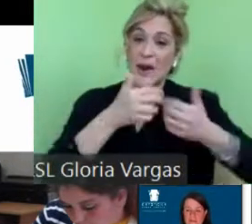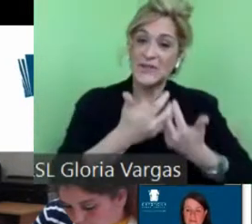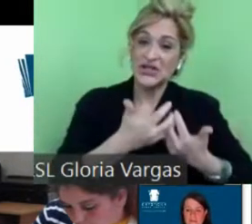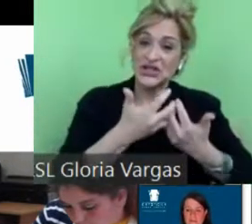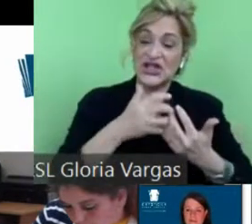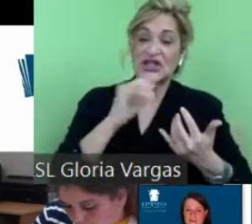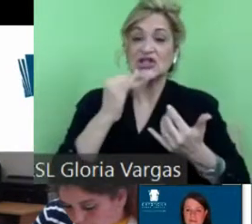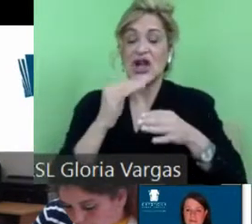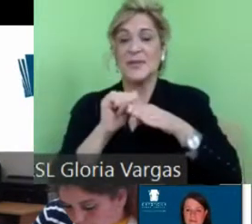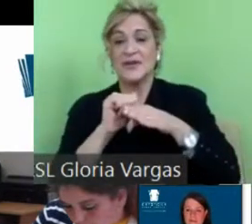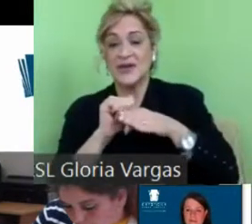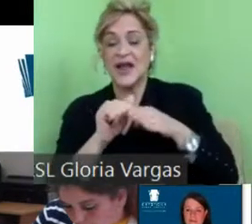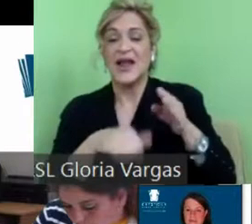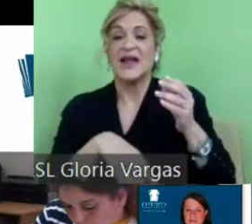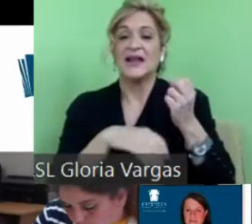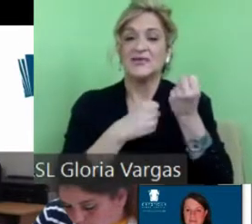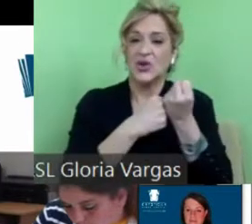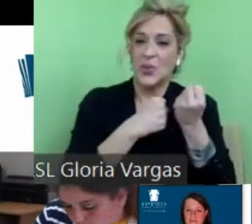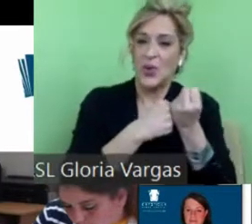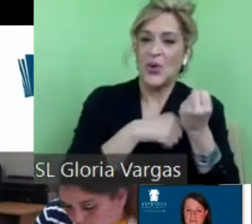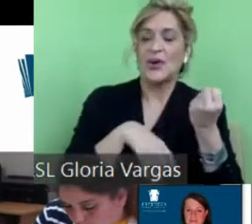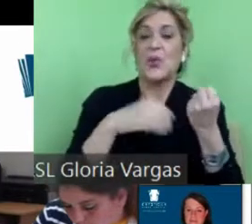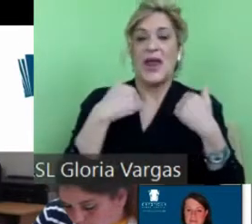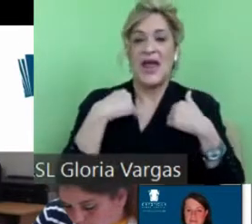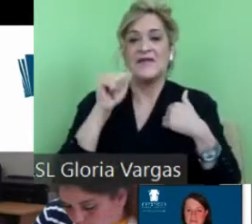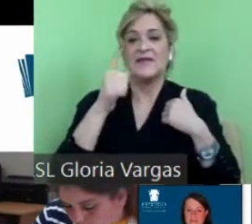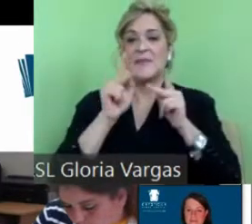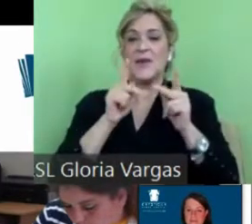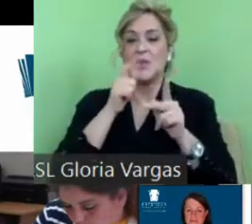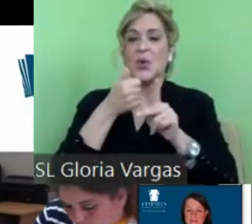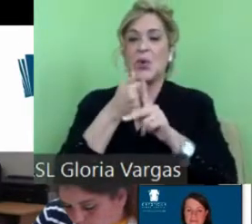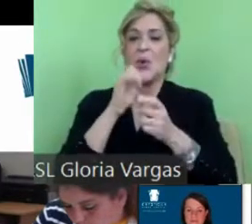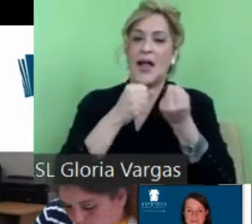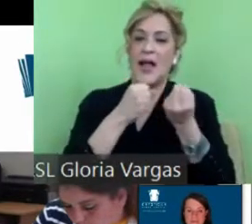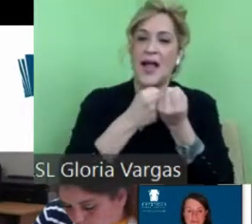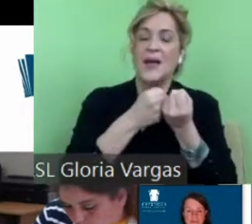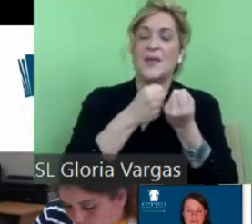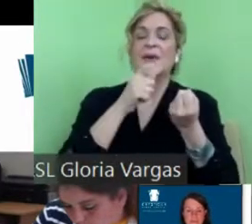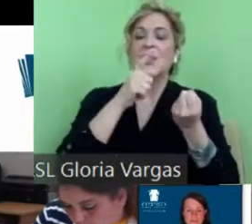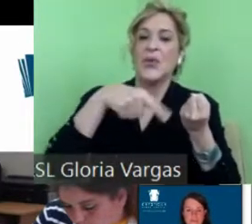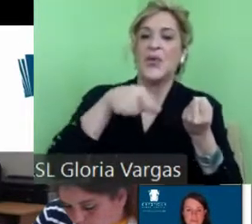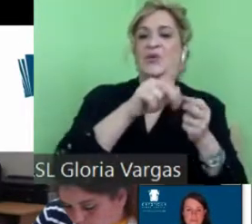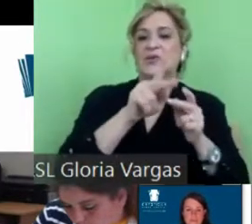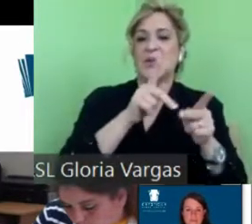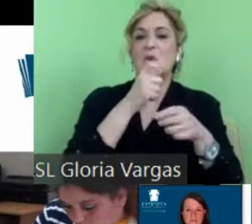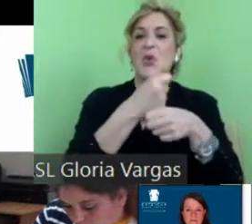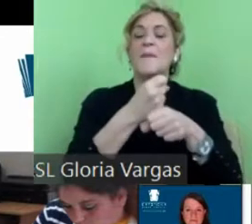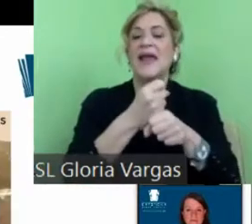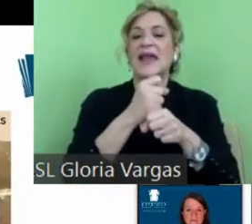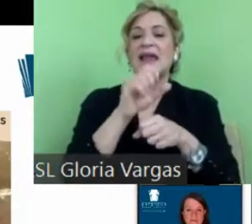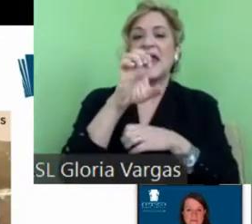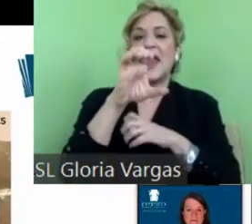10 employed persons with disabilities in present producing eco-friendly bags. The next slide, please.